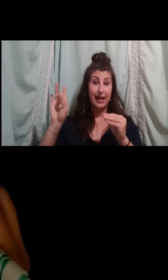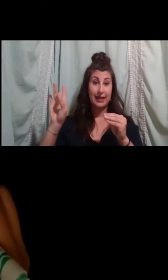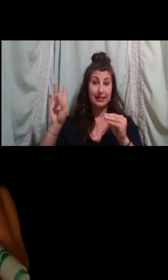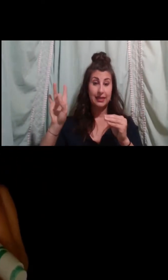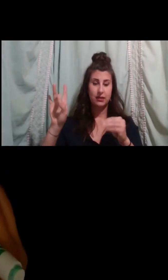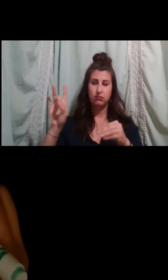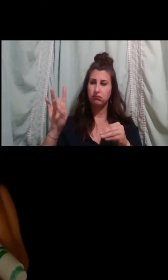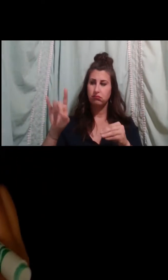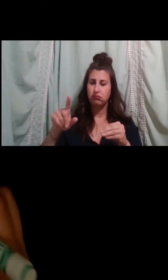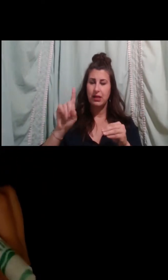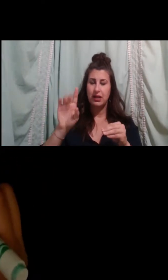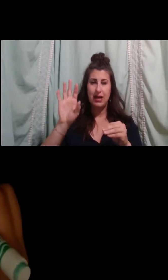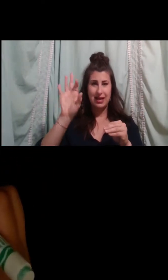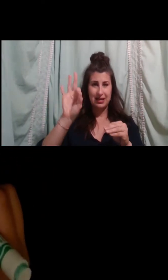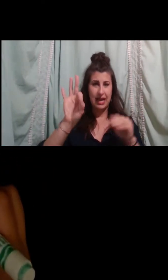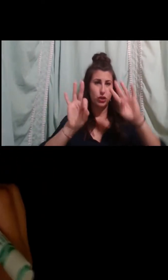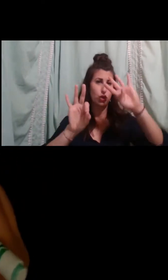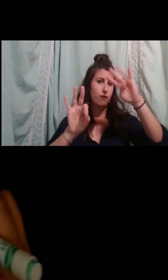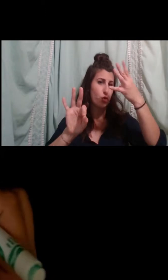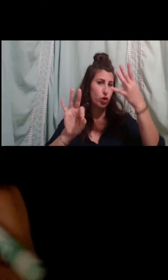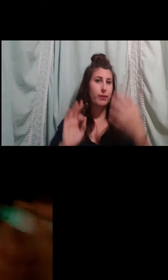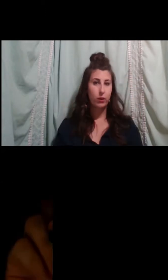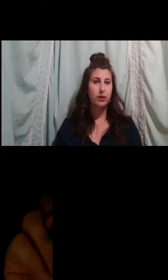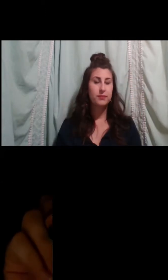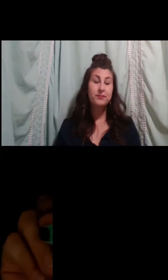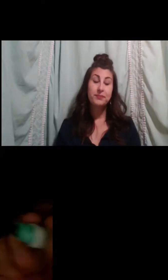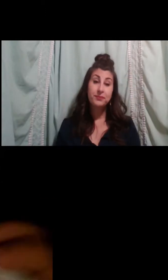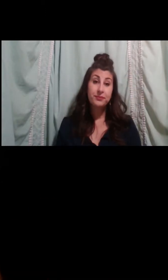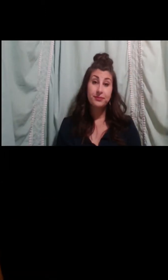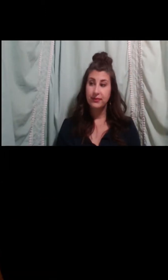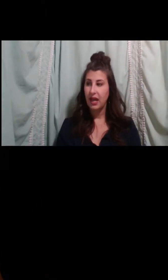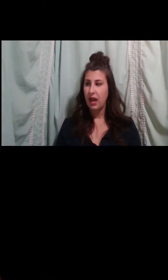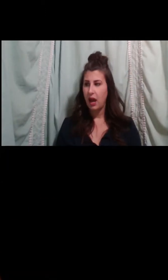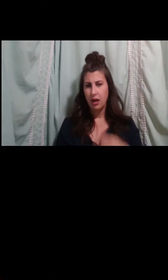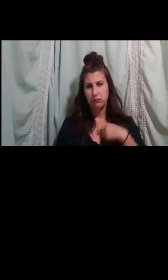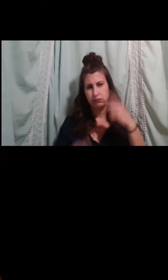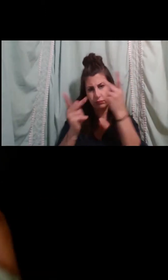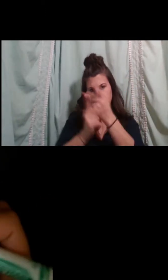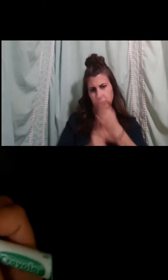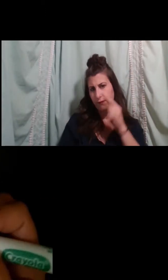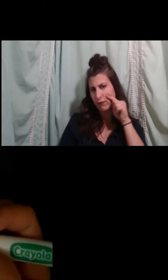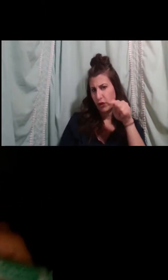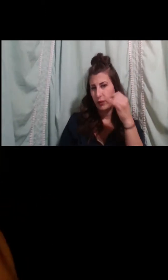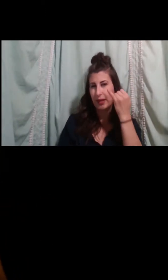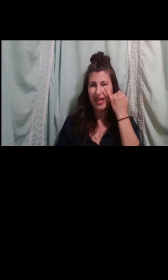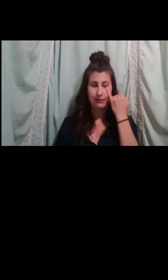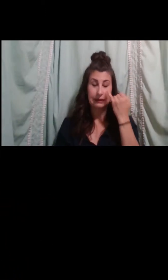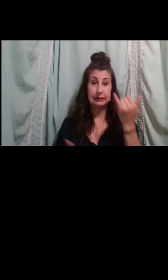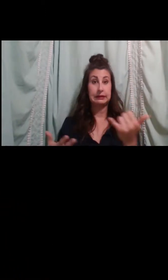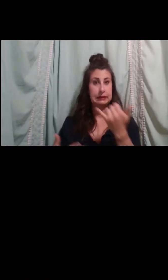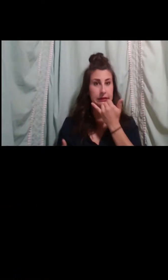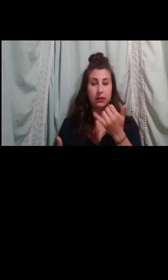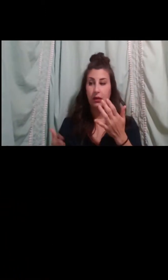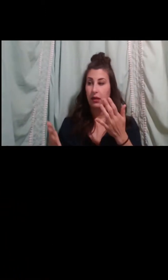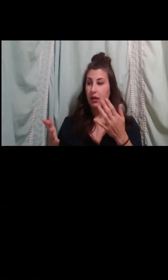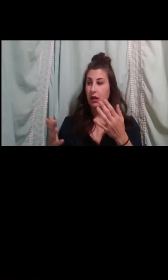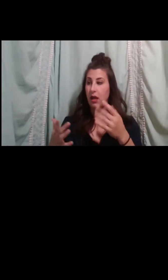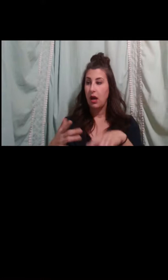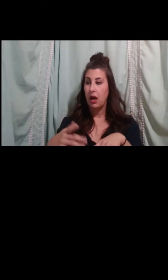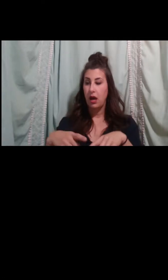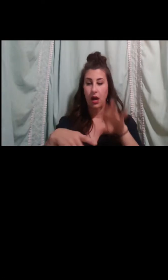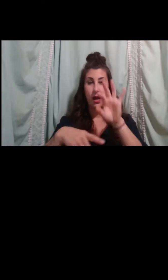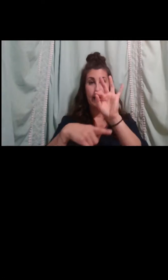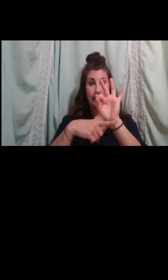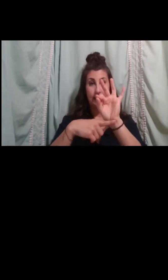number 8, this should have just been 9 to the fourth power. All right, and let me break that down for you just in case. It should